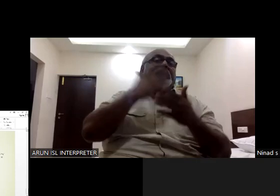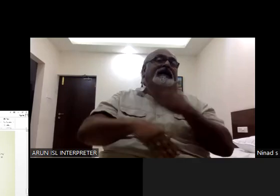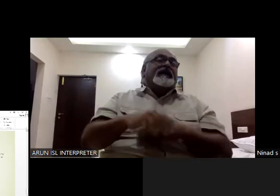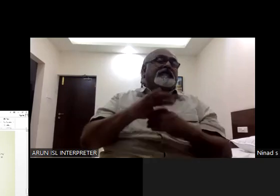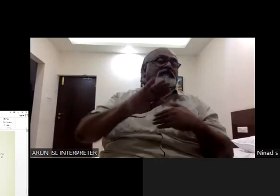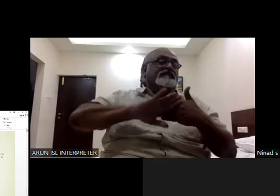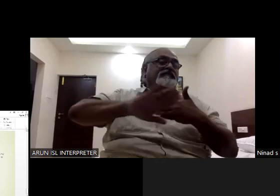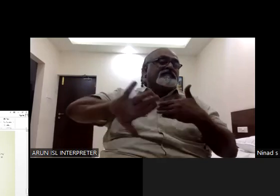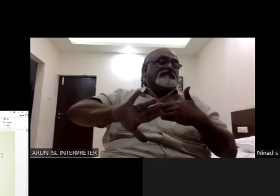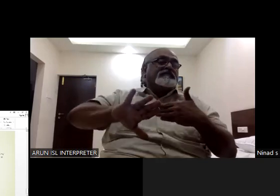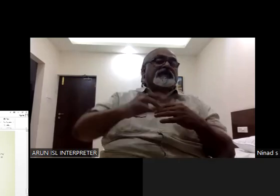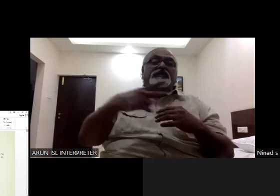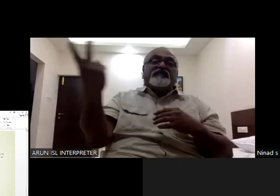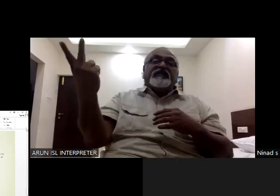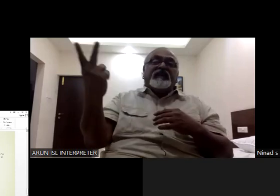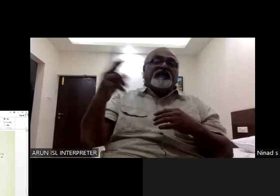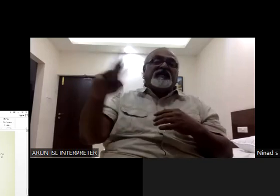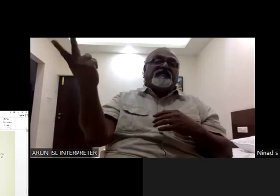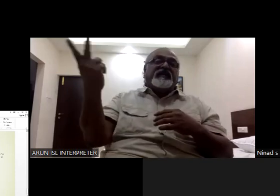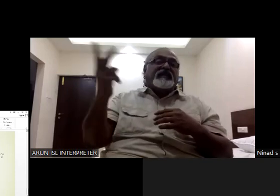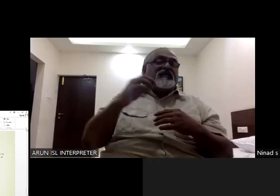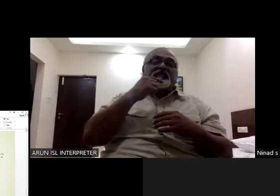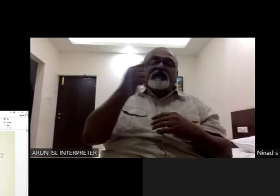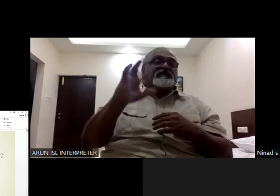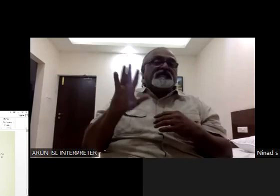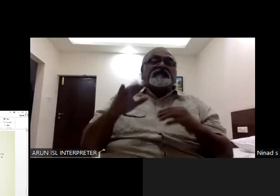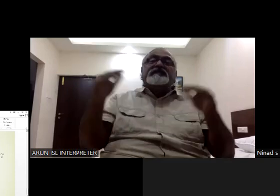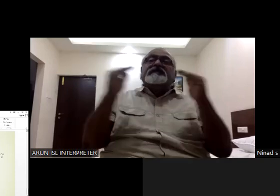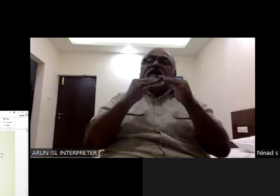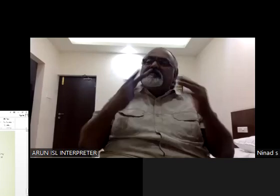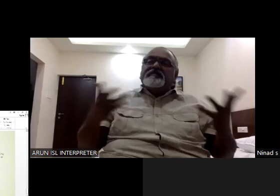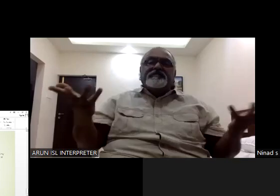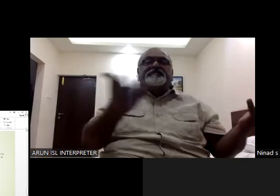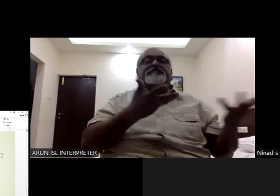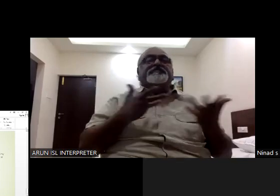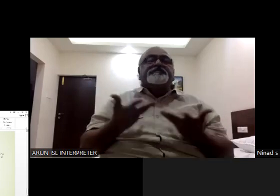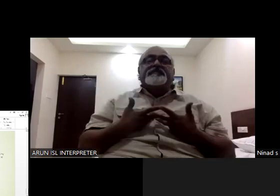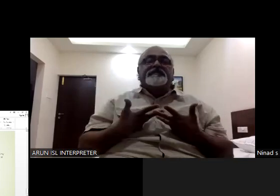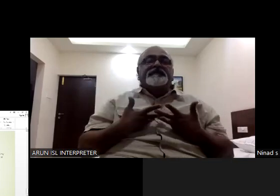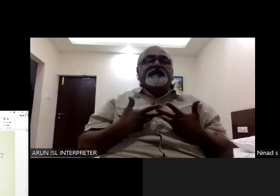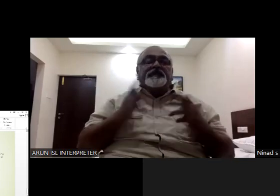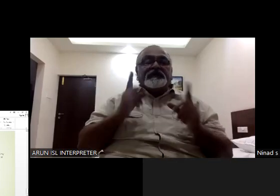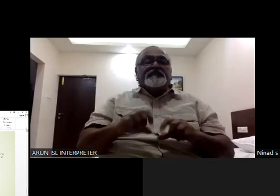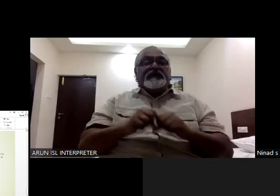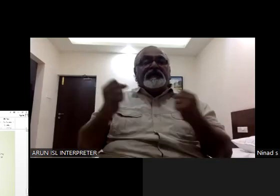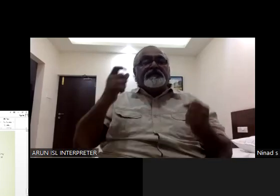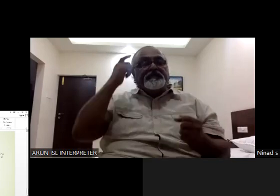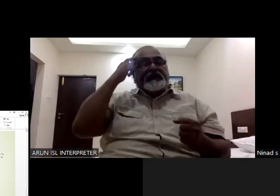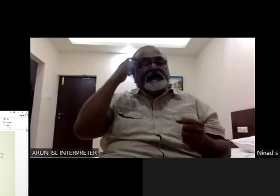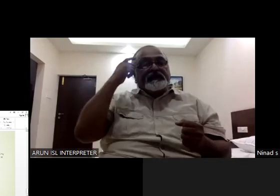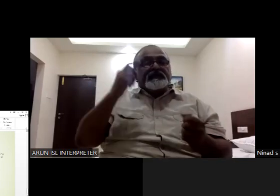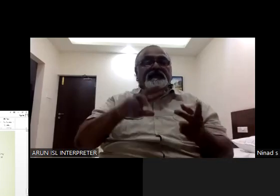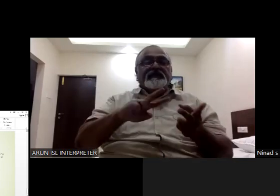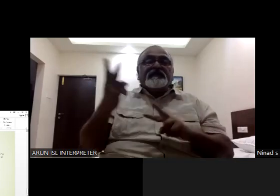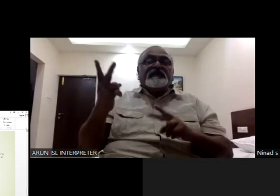different. So you have to break that identity or that mindset from your mind that I'm with the persons